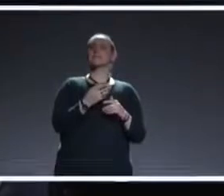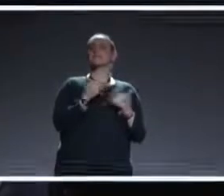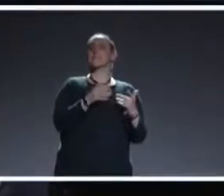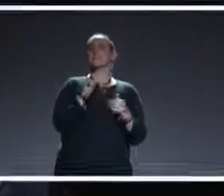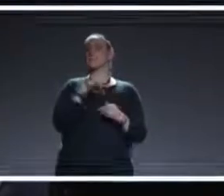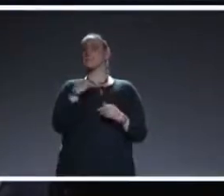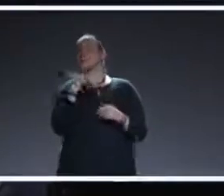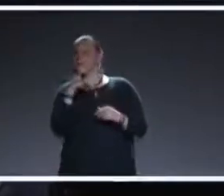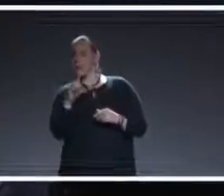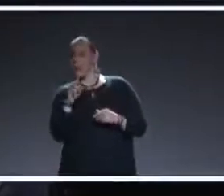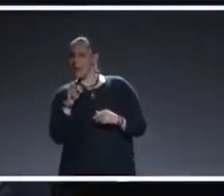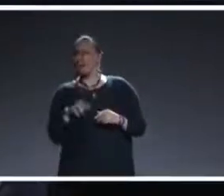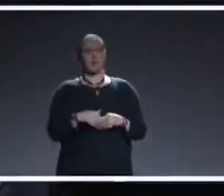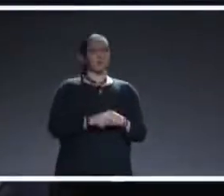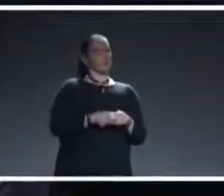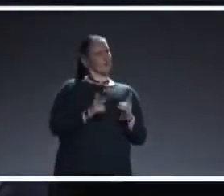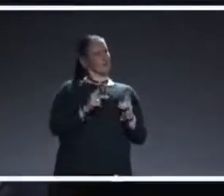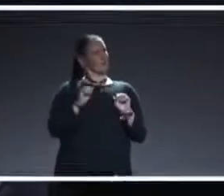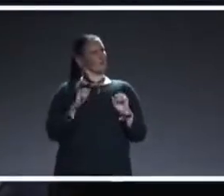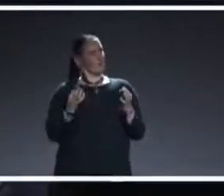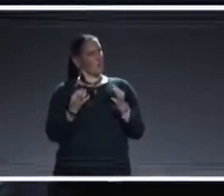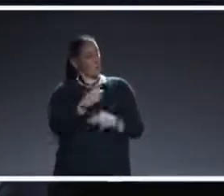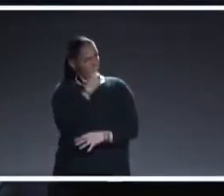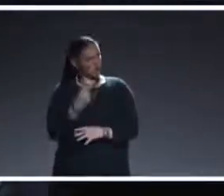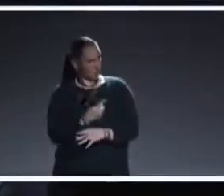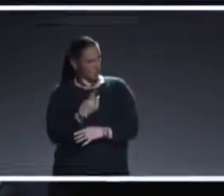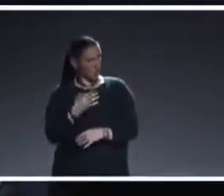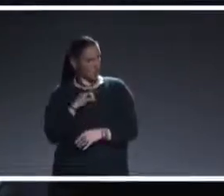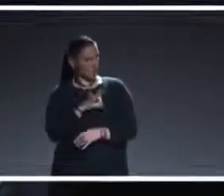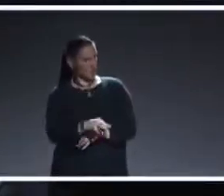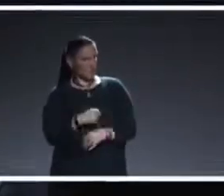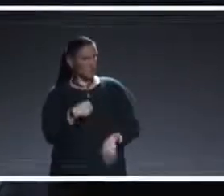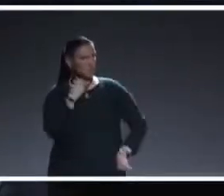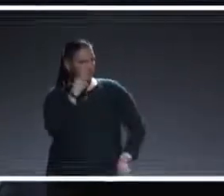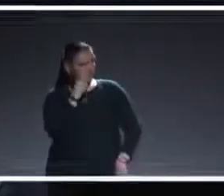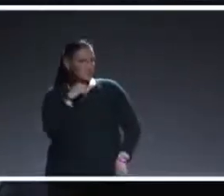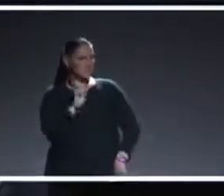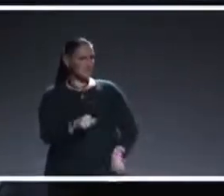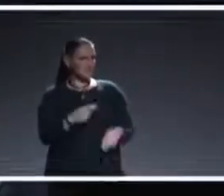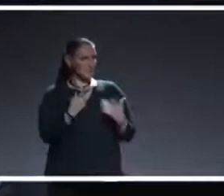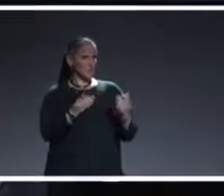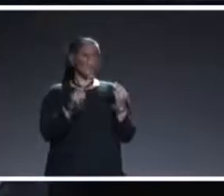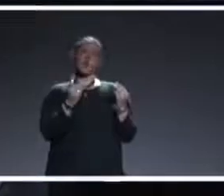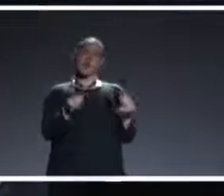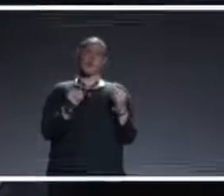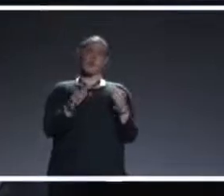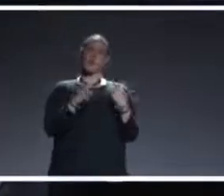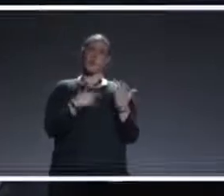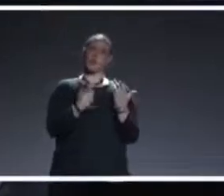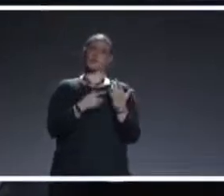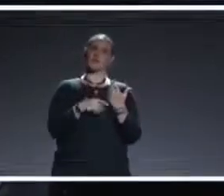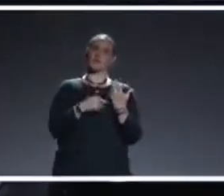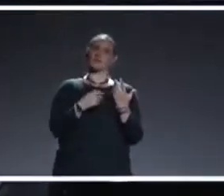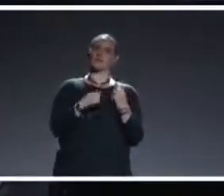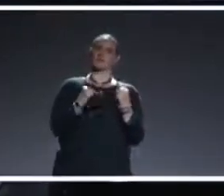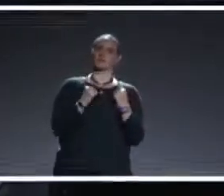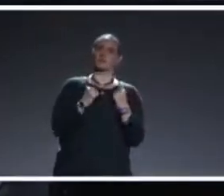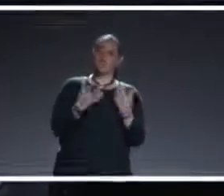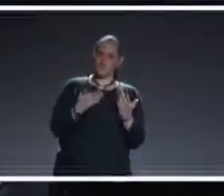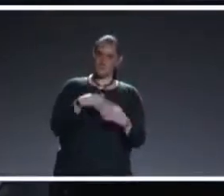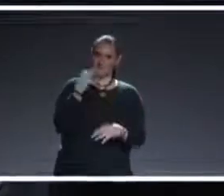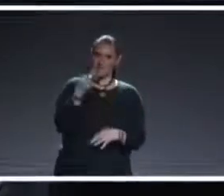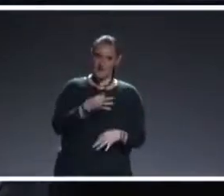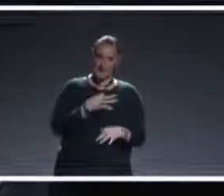This could take the whole hour. Are you sure you want to ask this question? Of course. Yeah, it